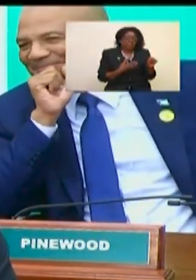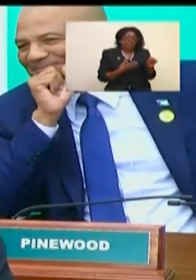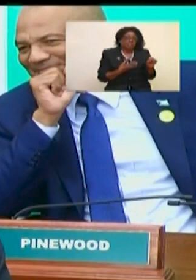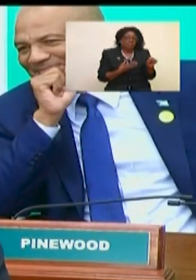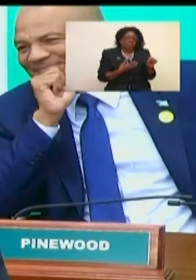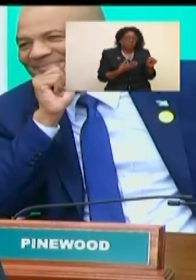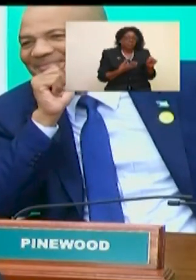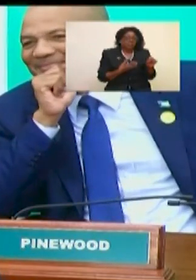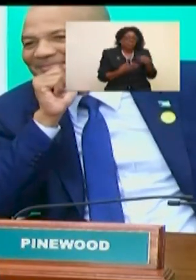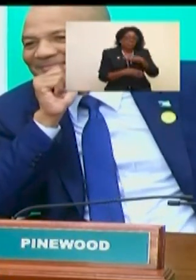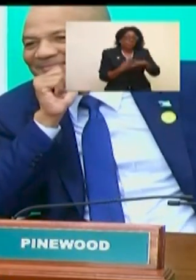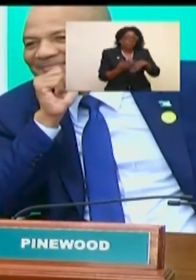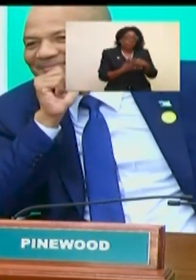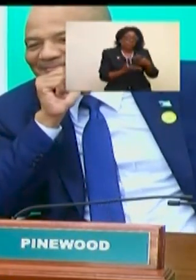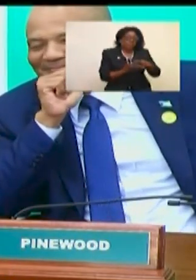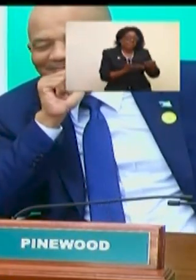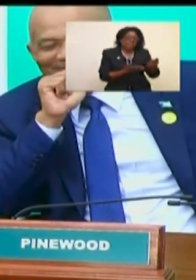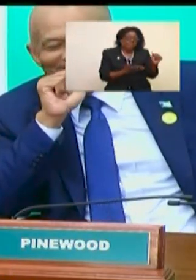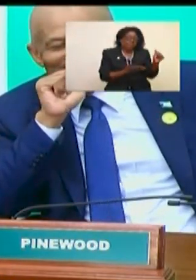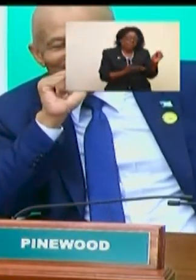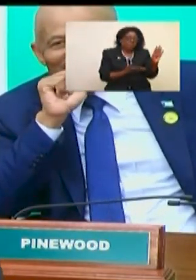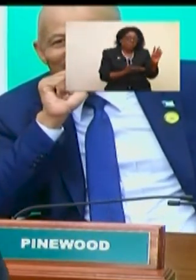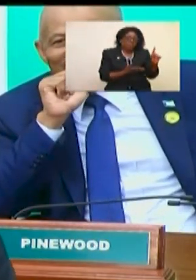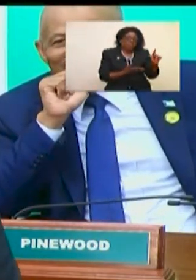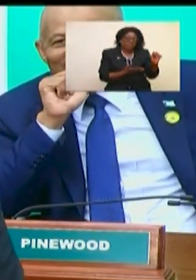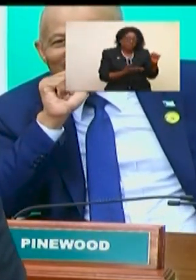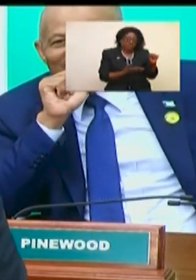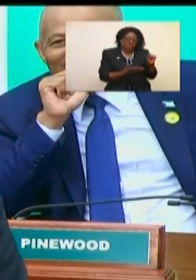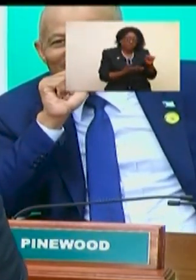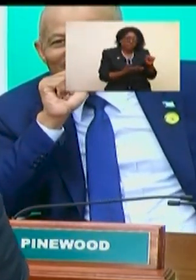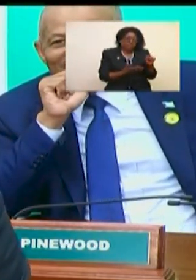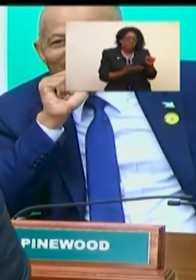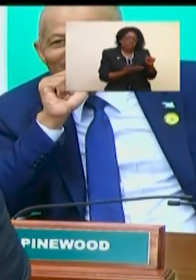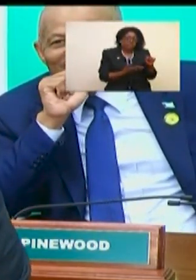having excluded total payables, having excluded